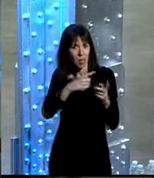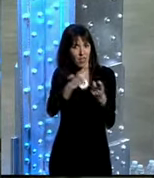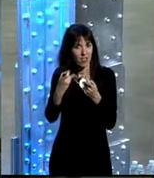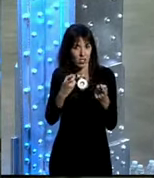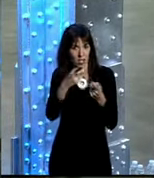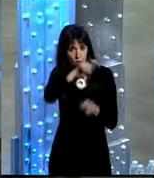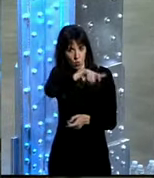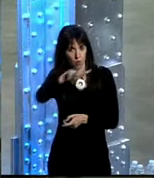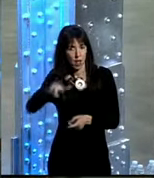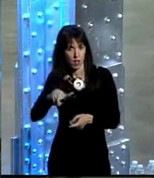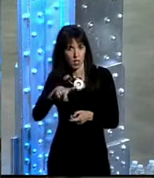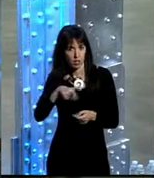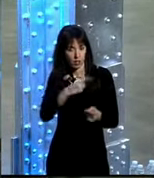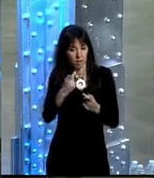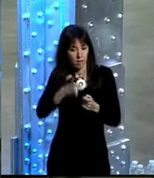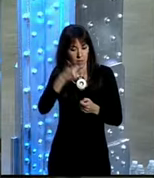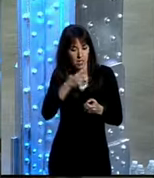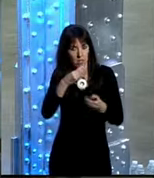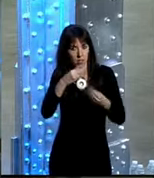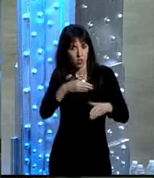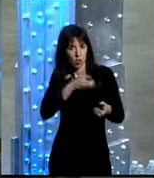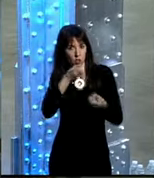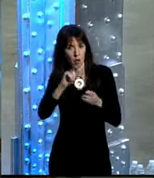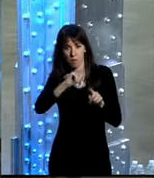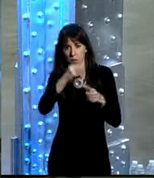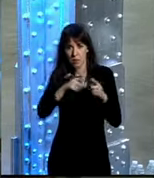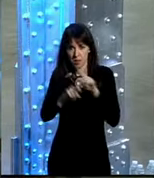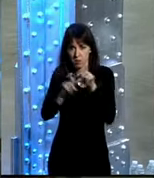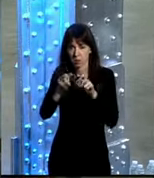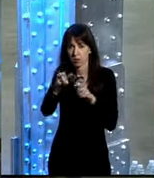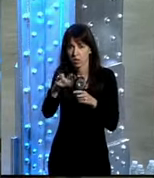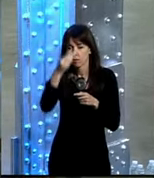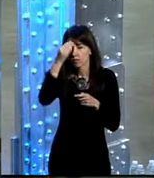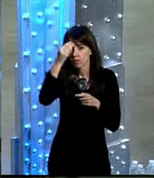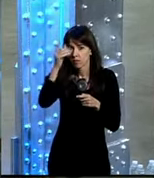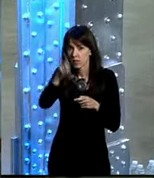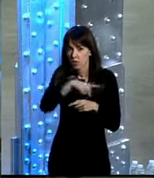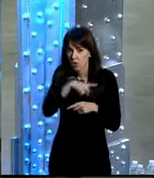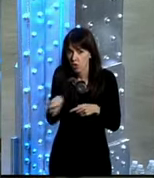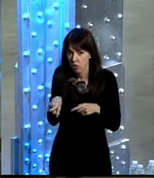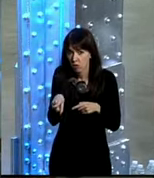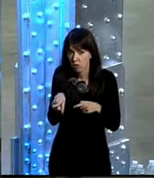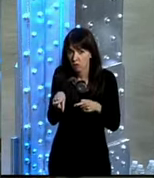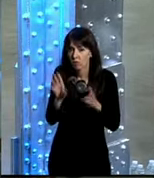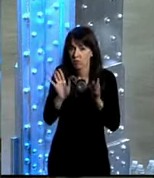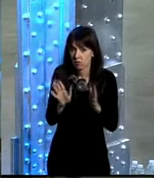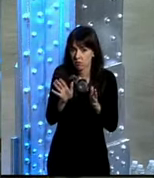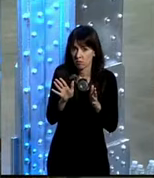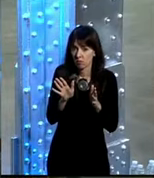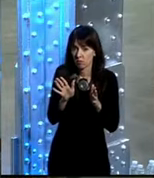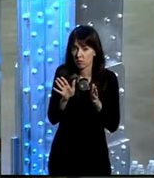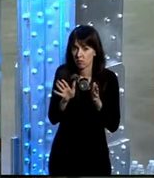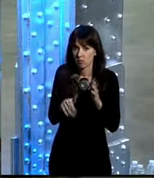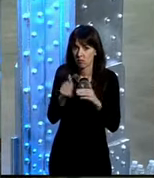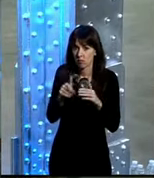of the Maslow pyramid. It's one of the human needs. And my first question for you is: do you think that